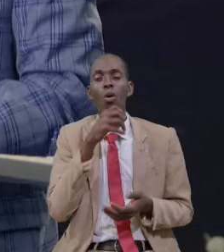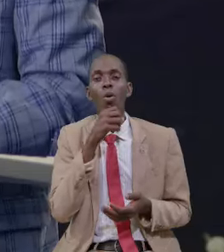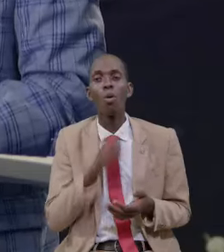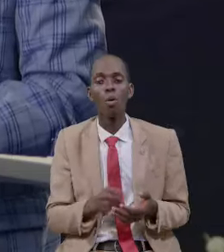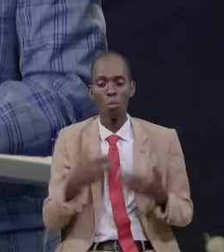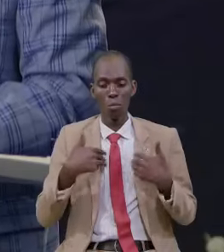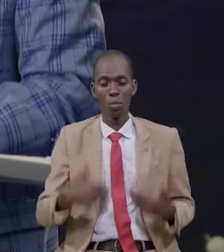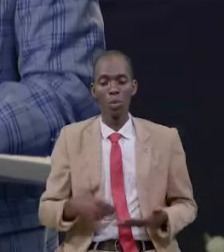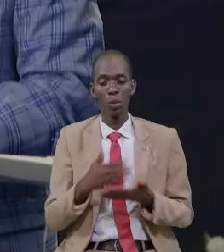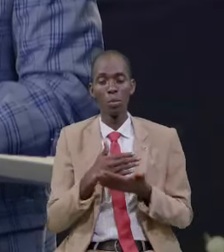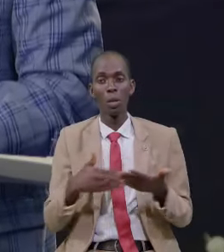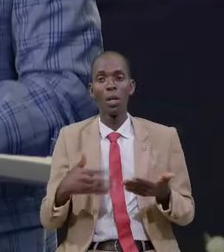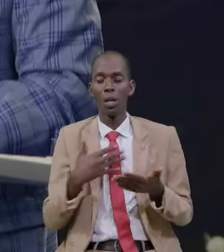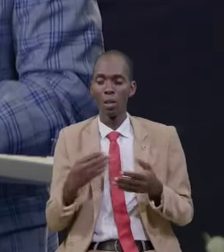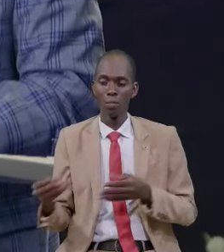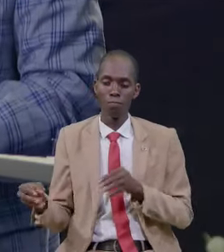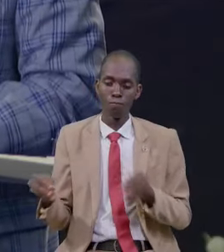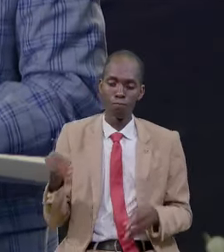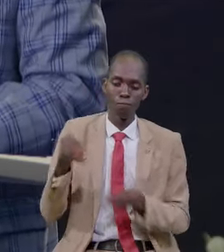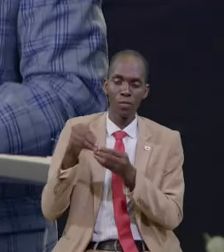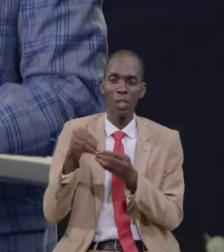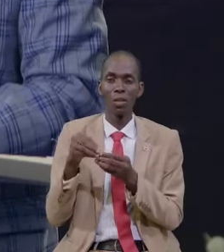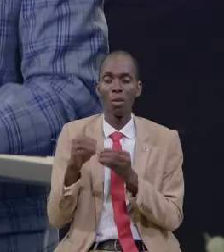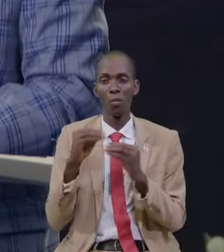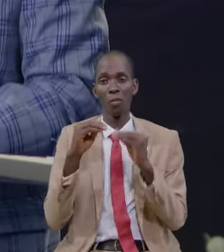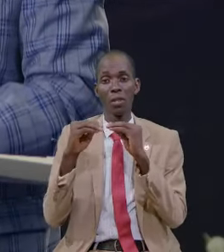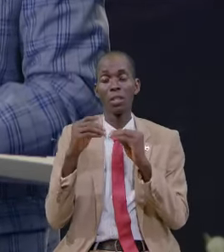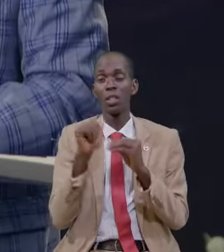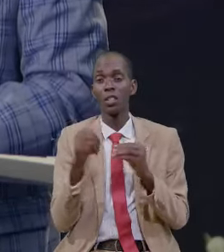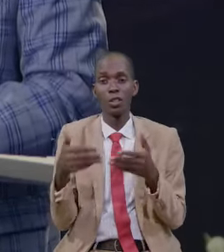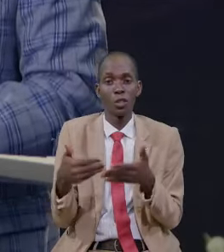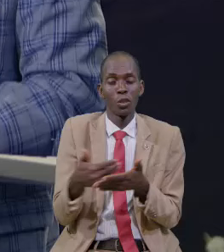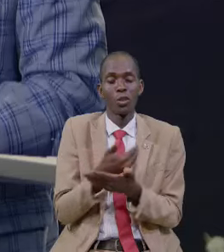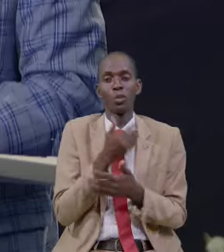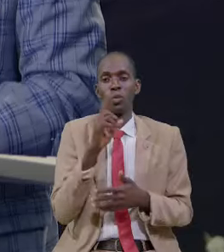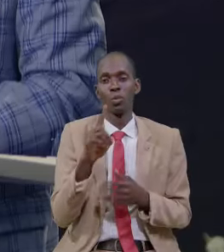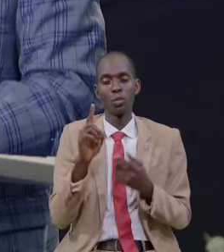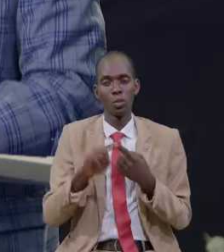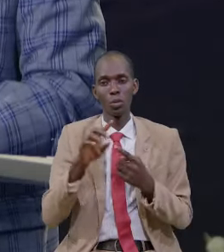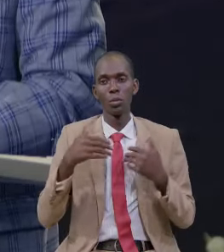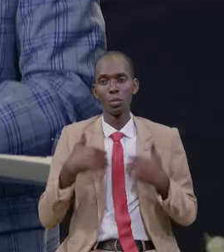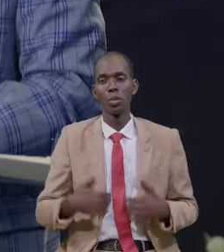new part in your body. Believe God.